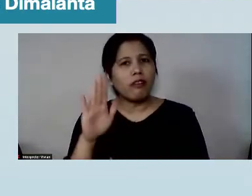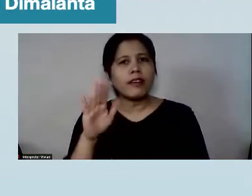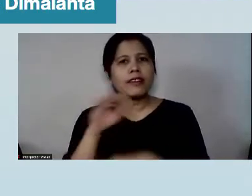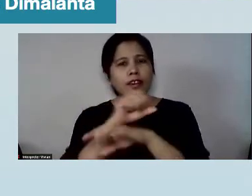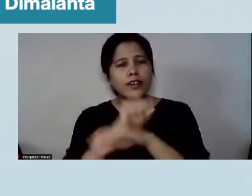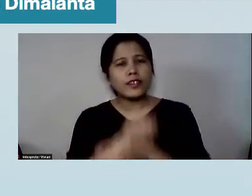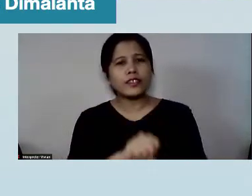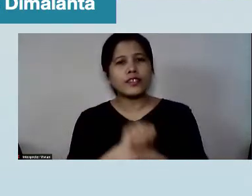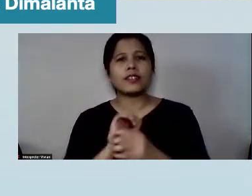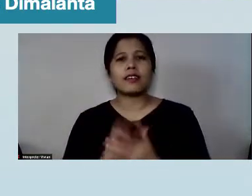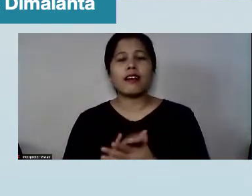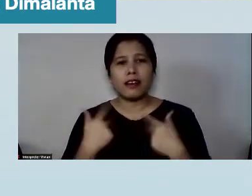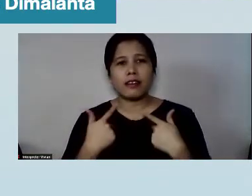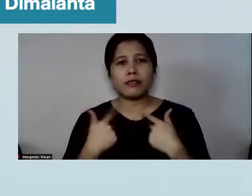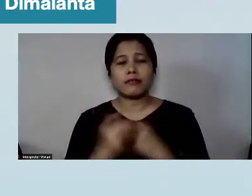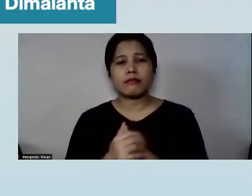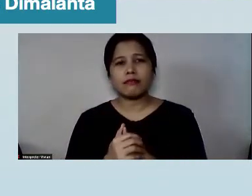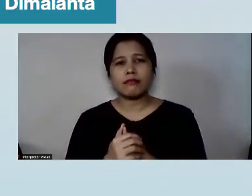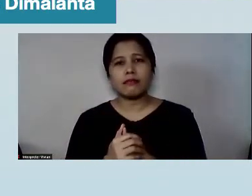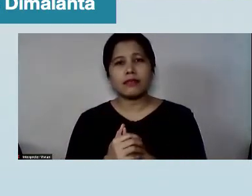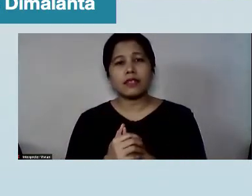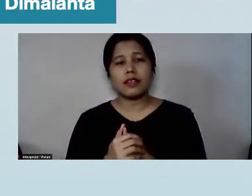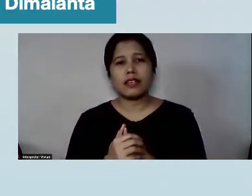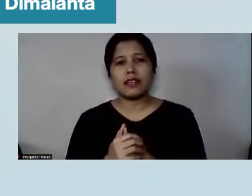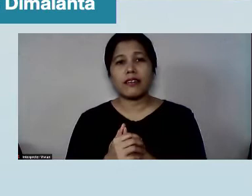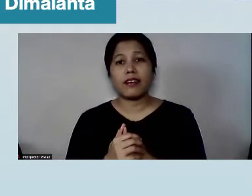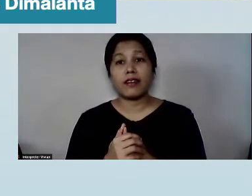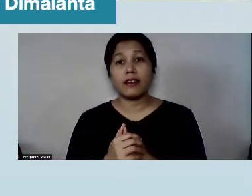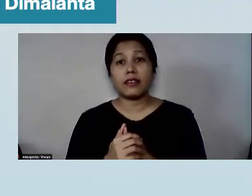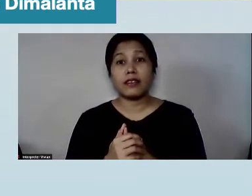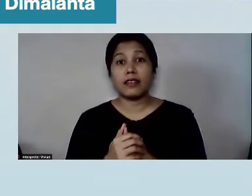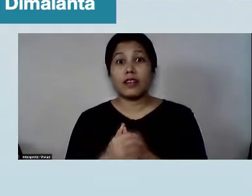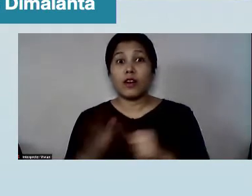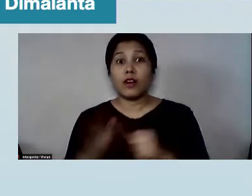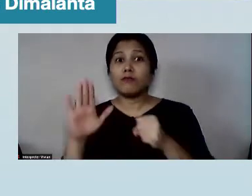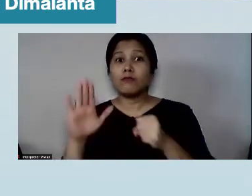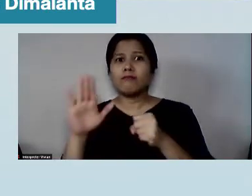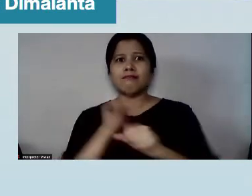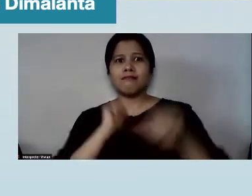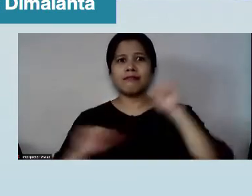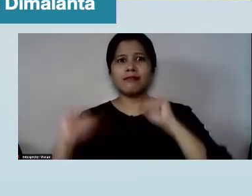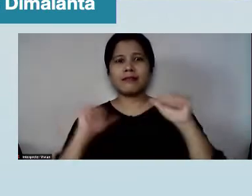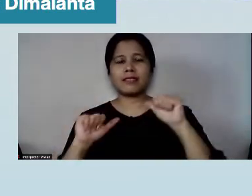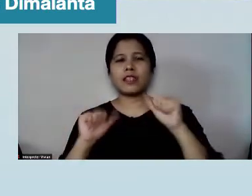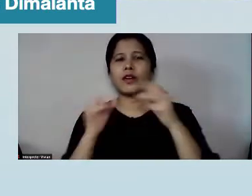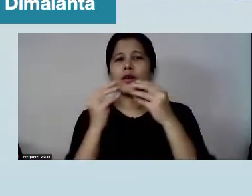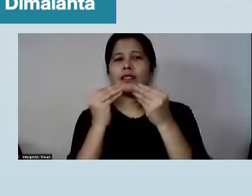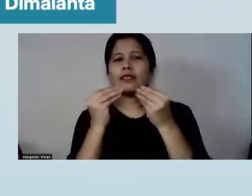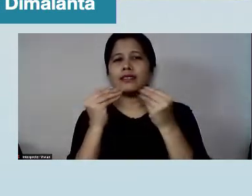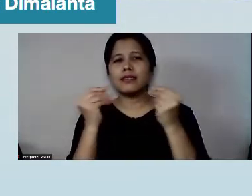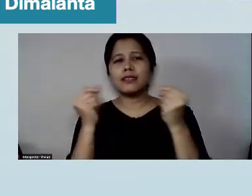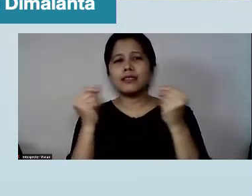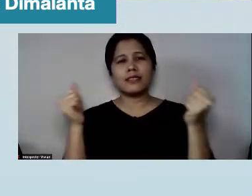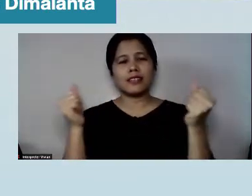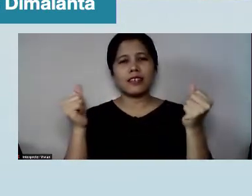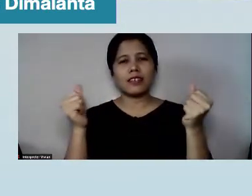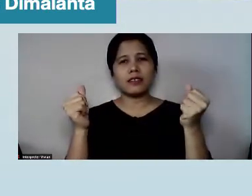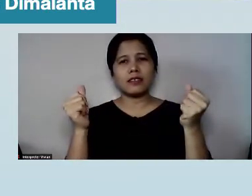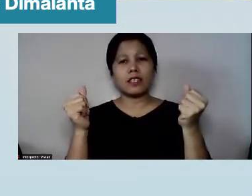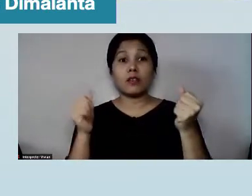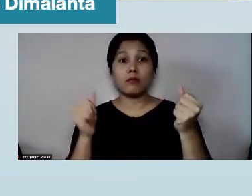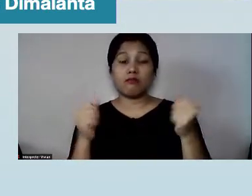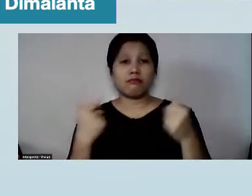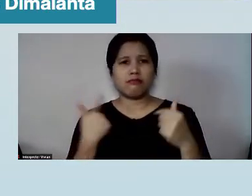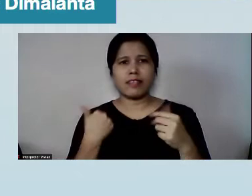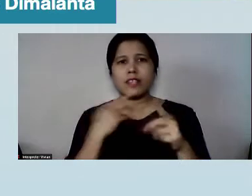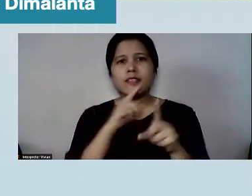changes across the lifespan. Some symptoms, you know, the hyperactivity will fade over time. So probably, I'm not sure if,